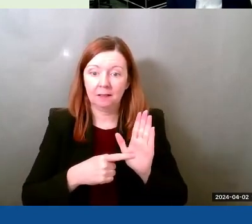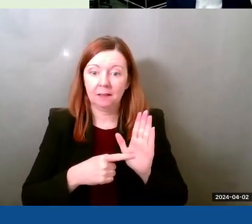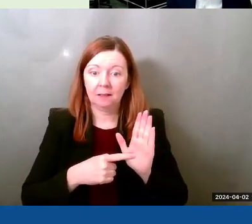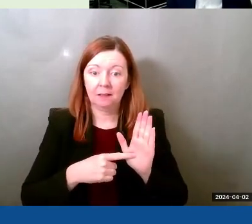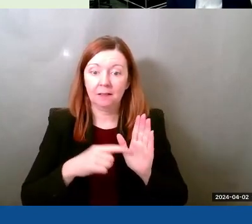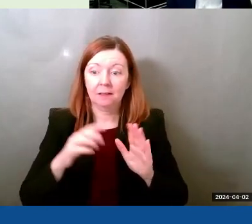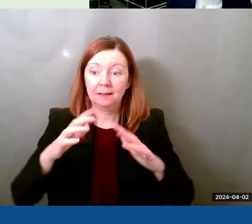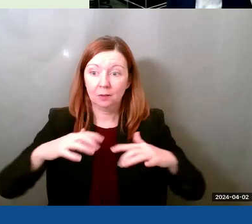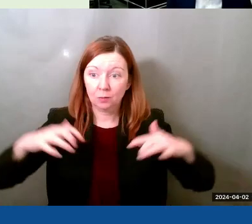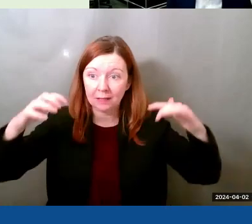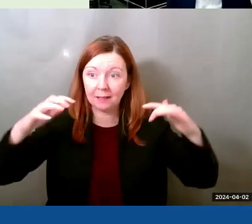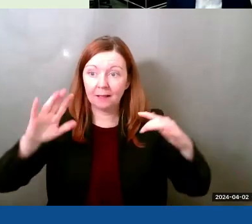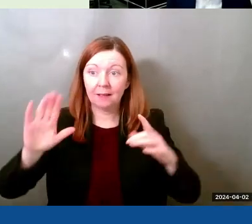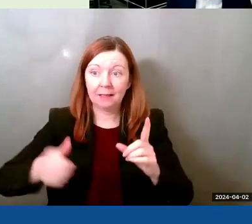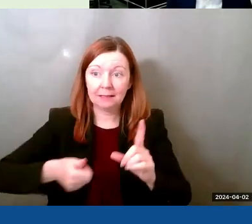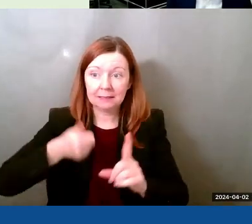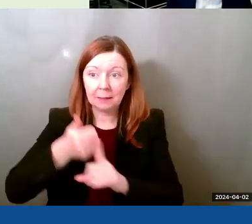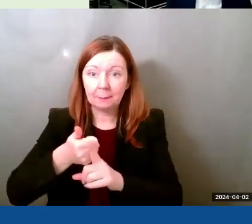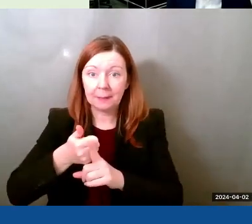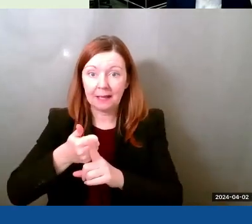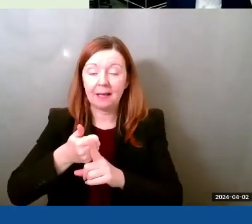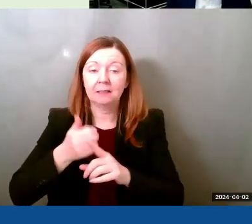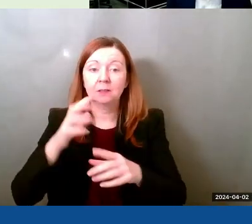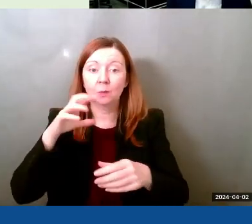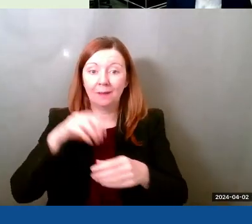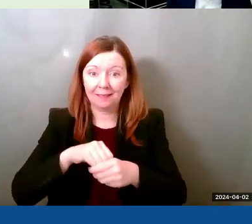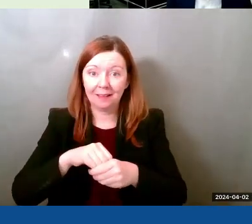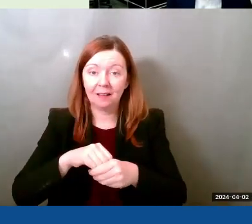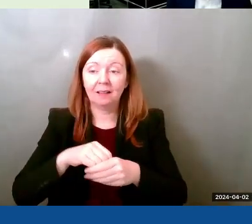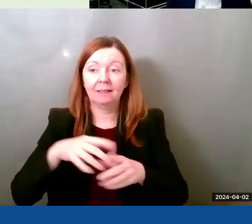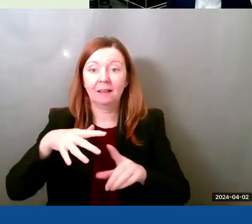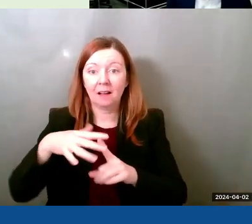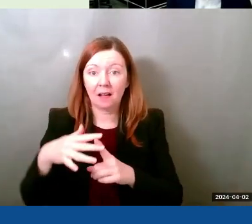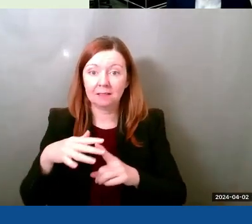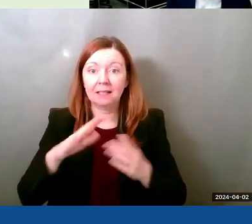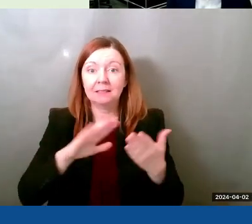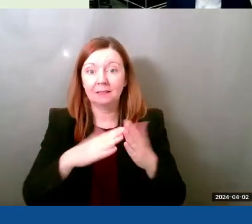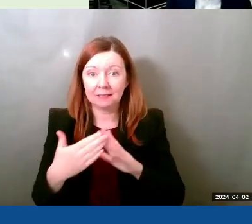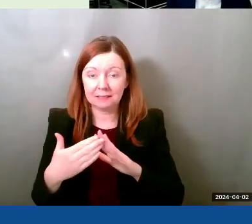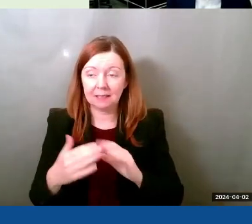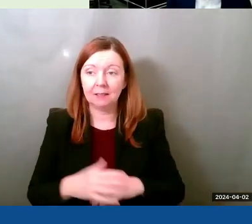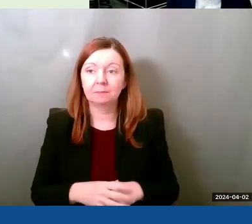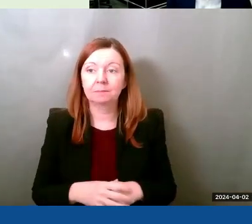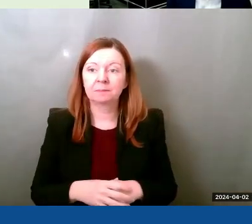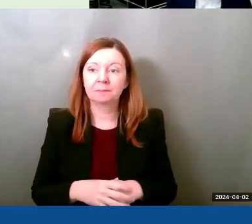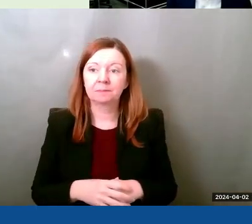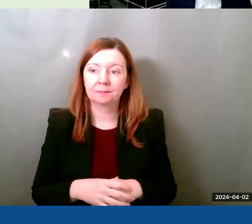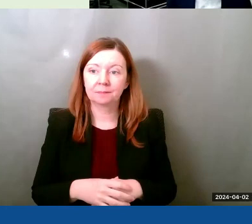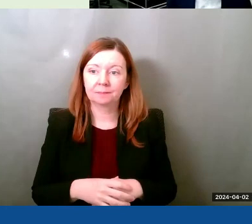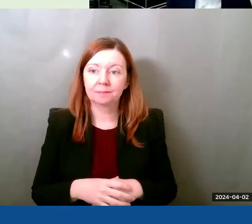the arena and its impact, within the context of the city, and